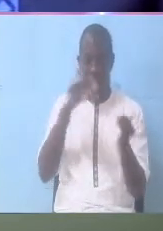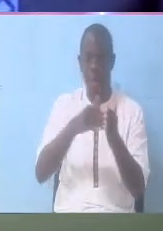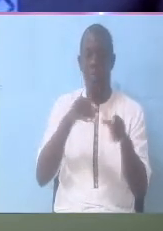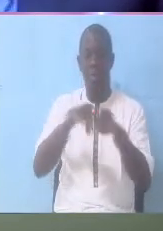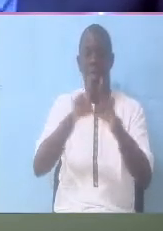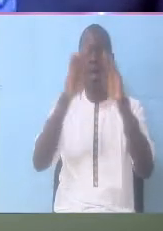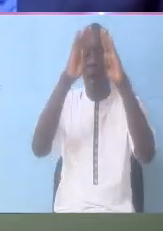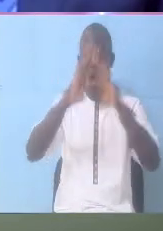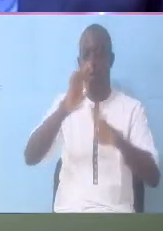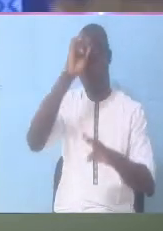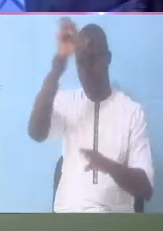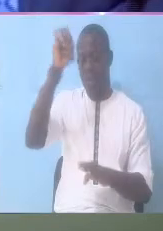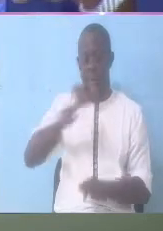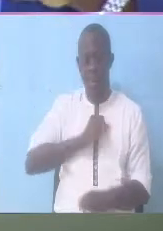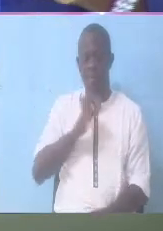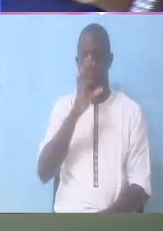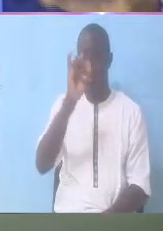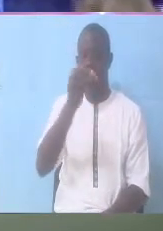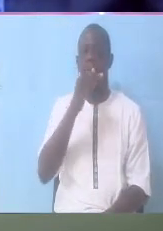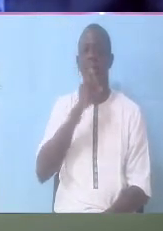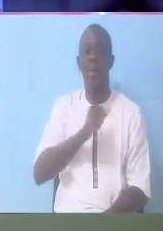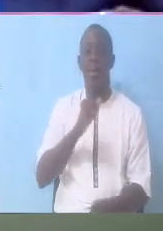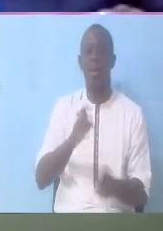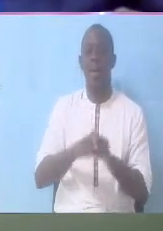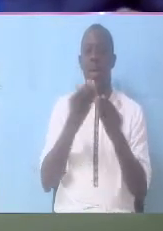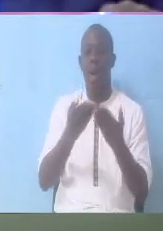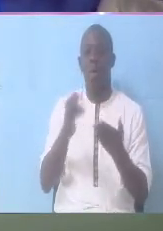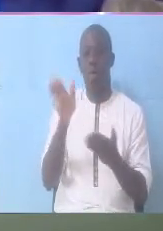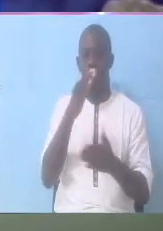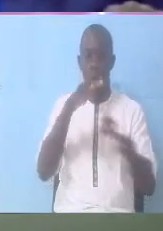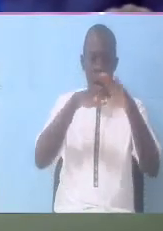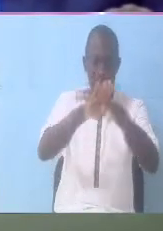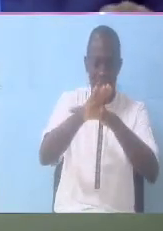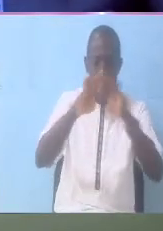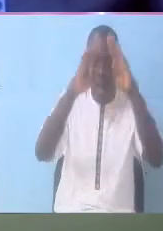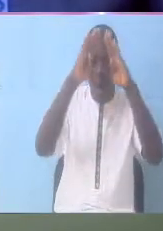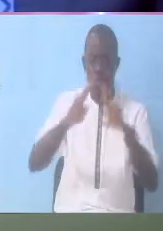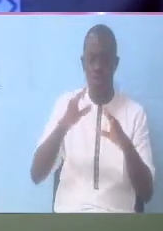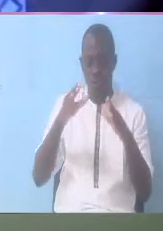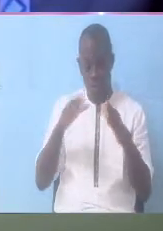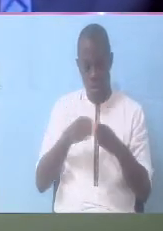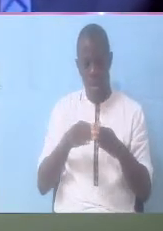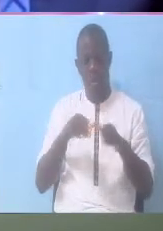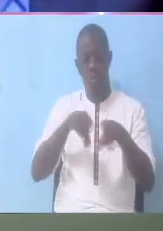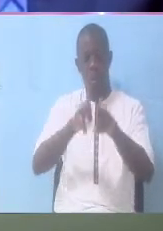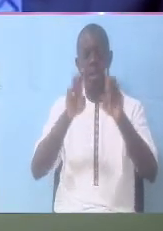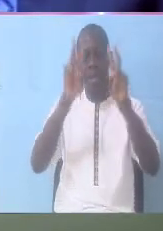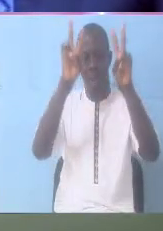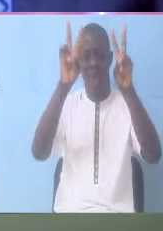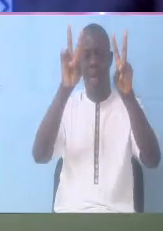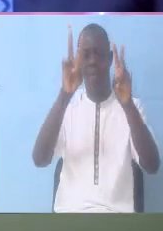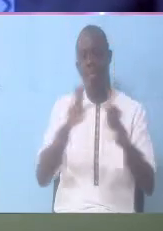Yes, sir. And he went into a room with Yaya Jammeh.